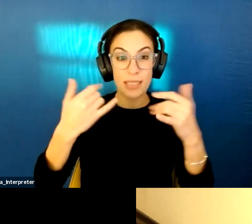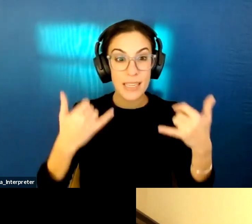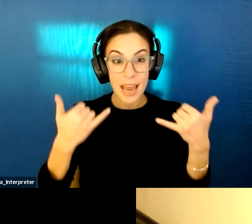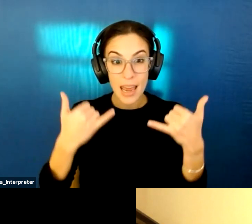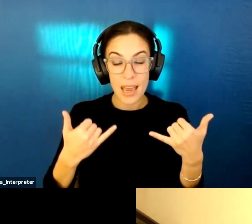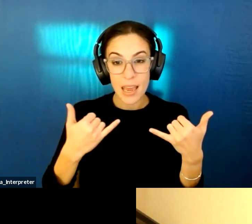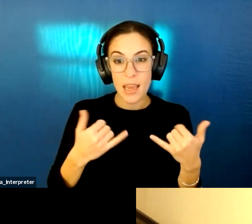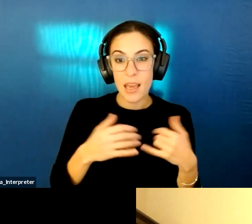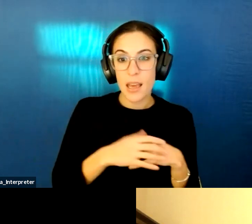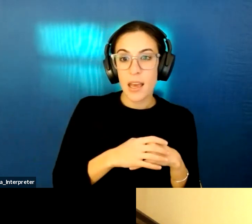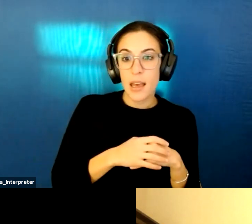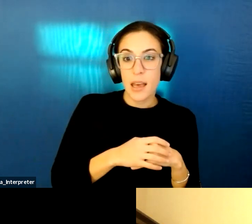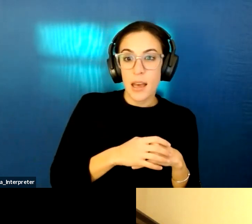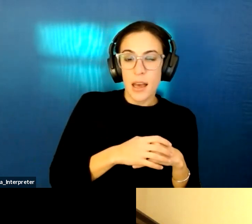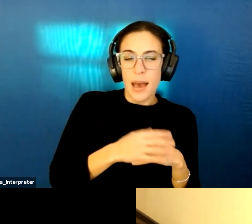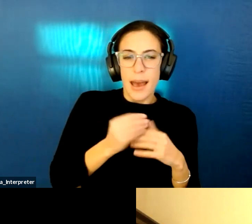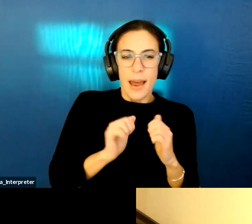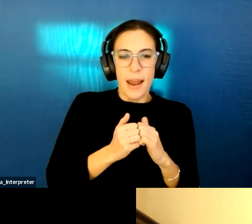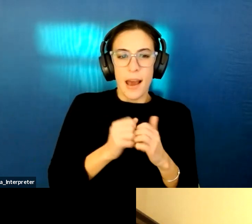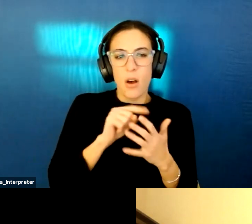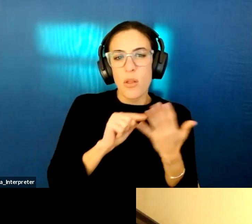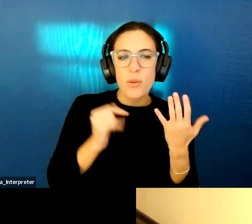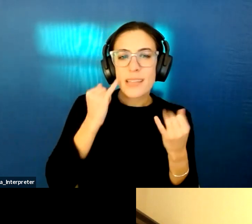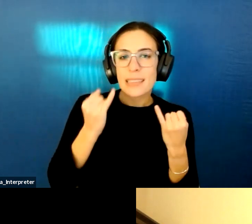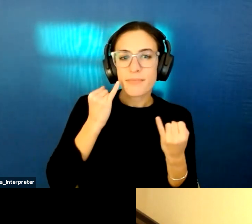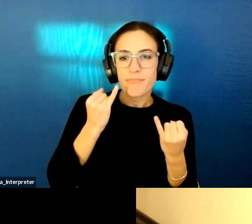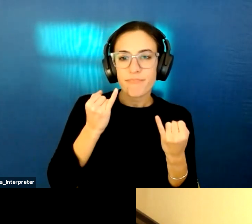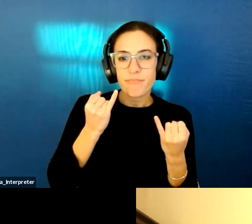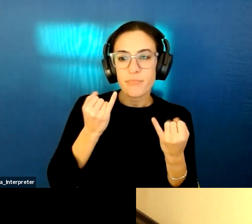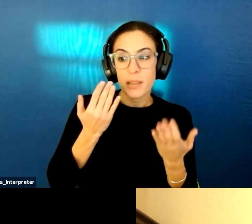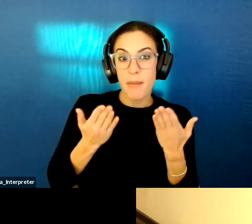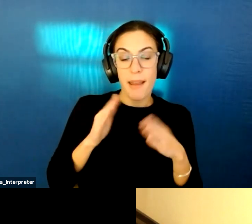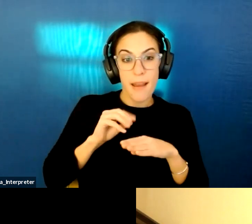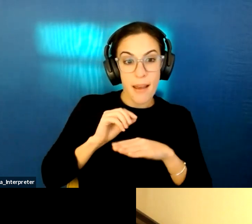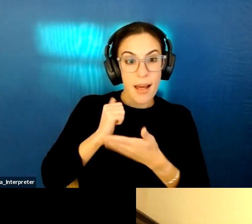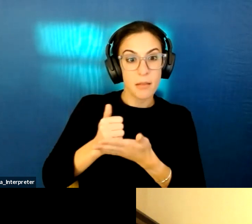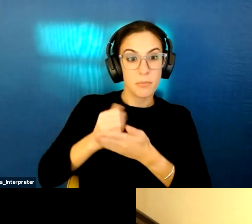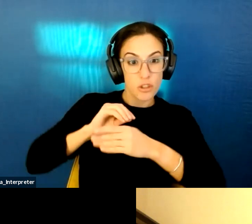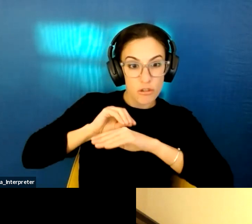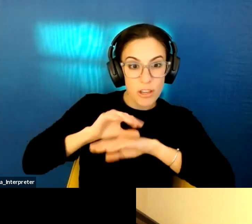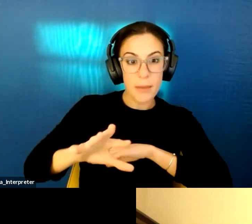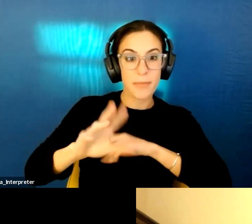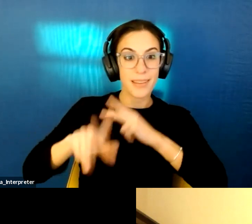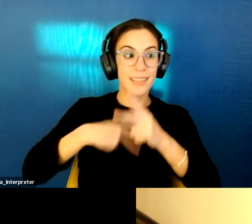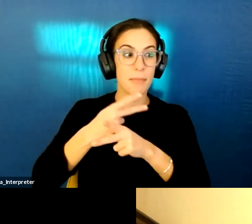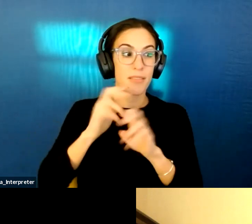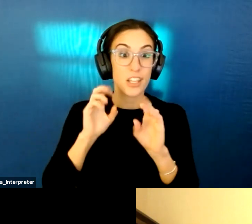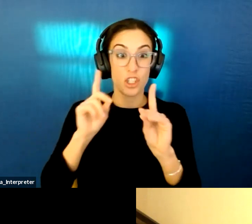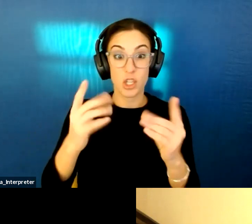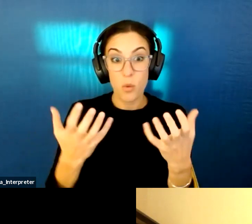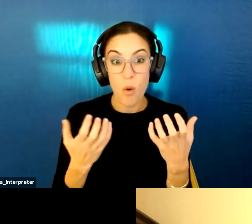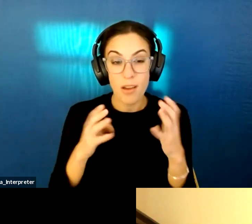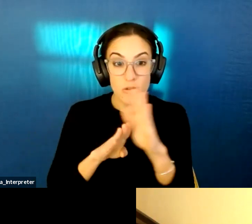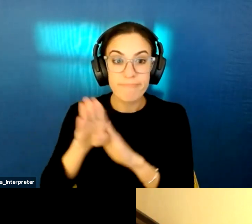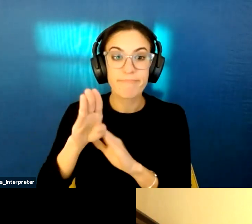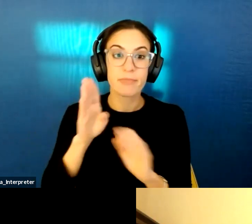project, and how they might help to shape the kinds of education we might build for ourselves in the future?